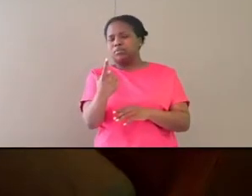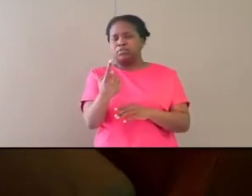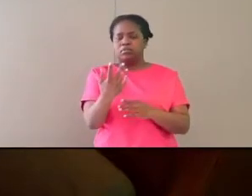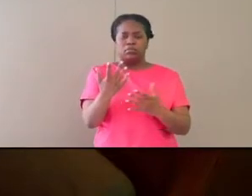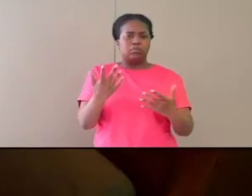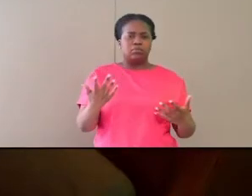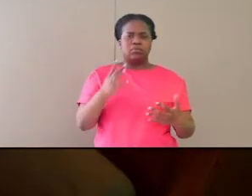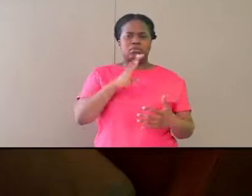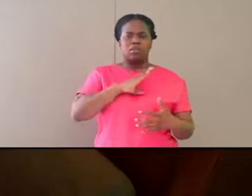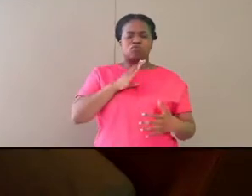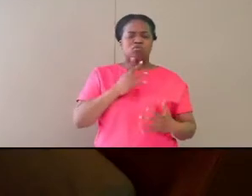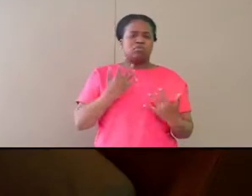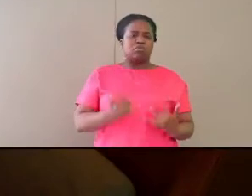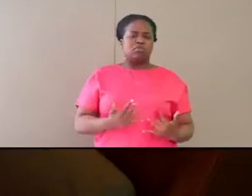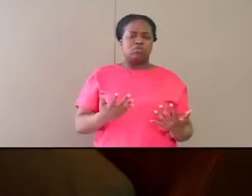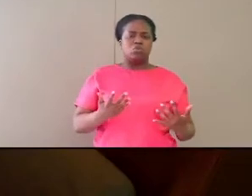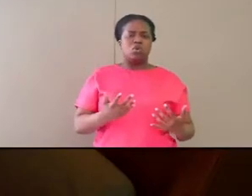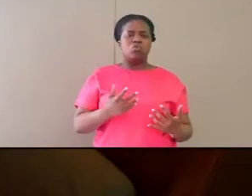now. You speak